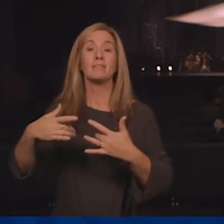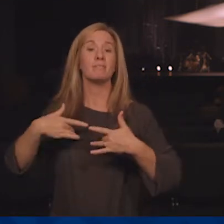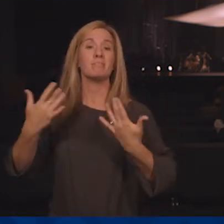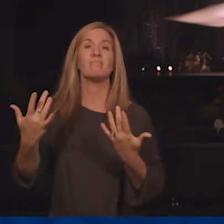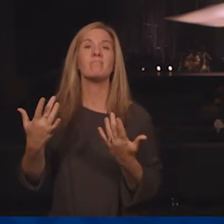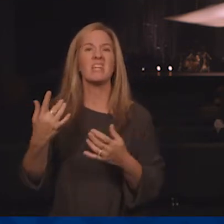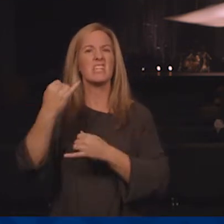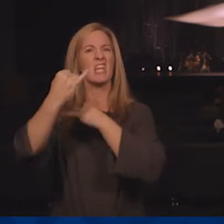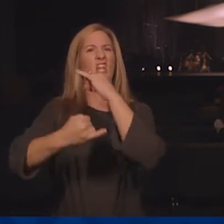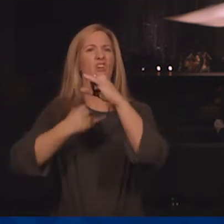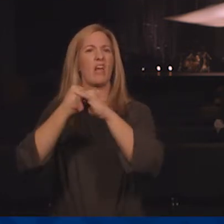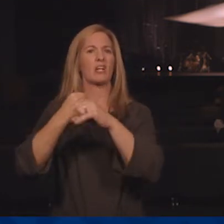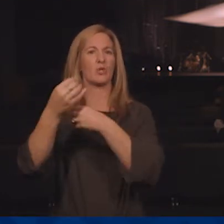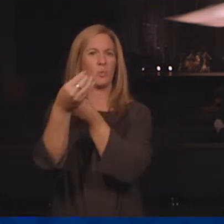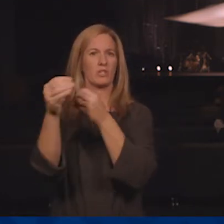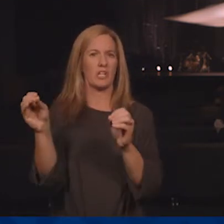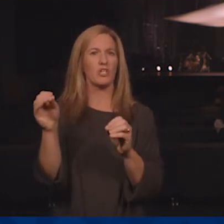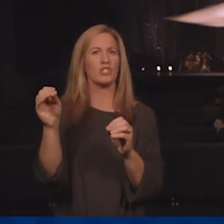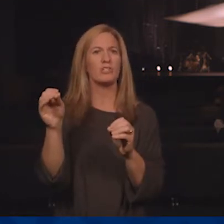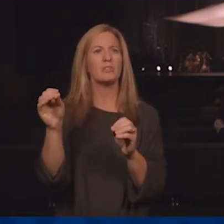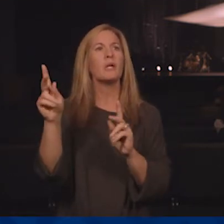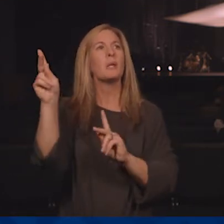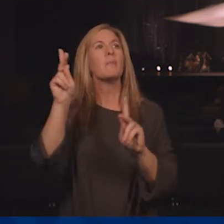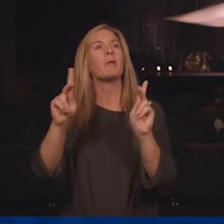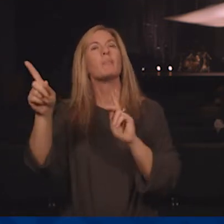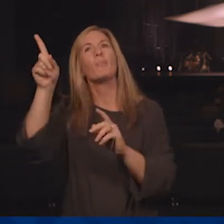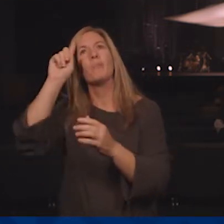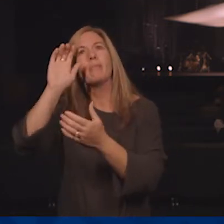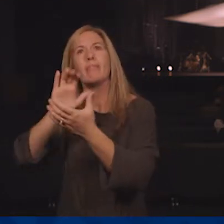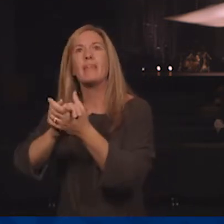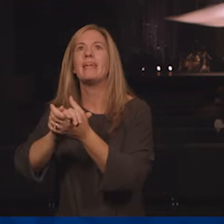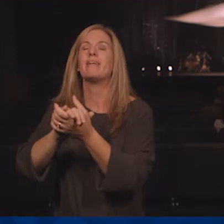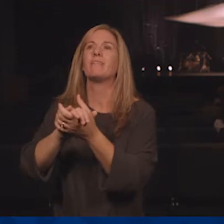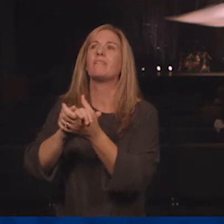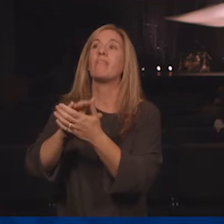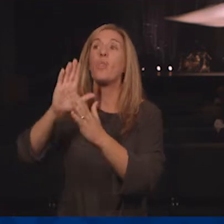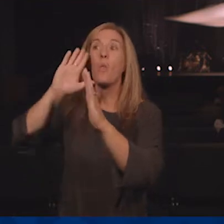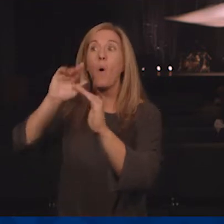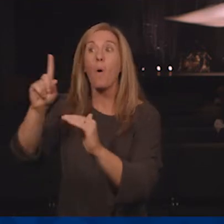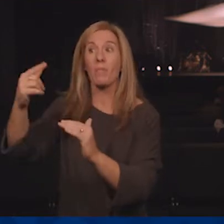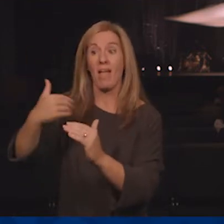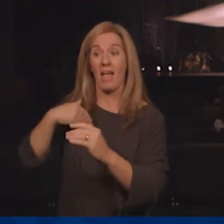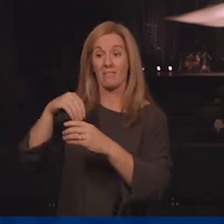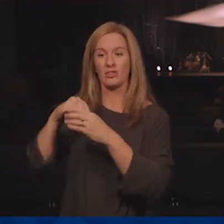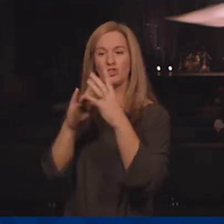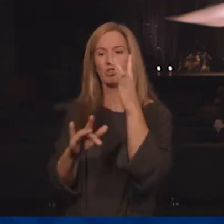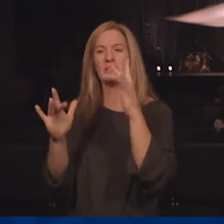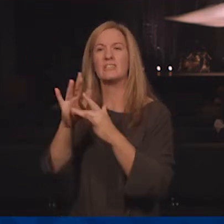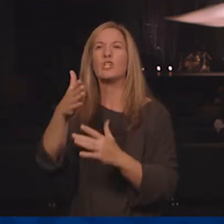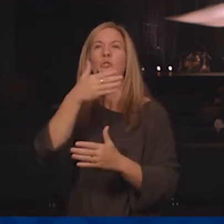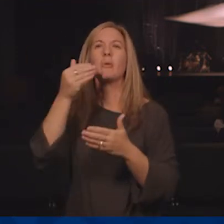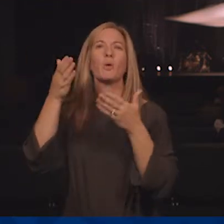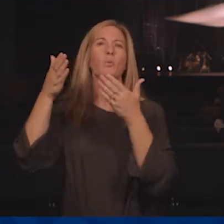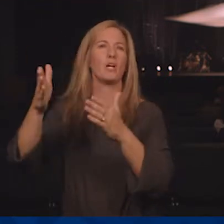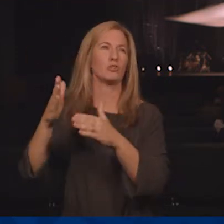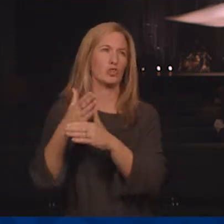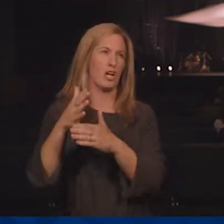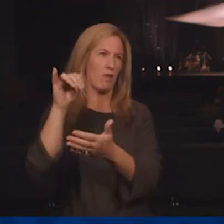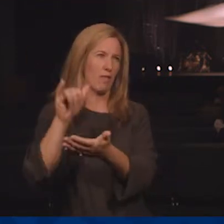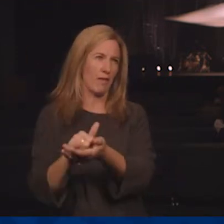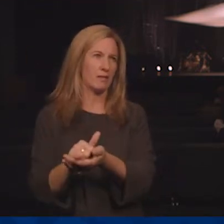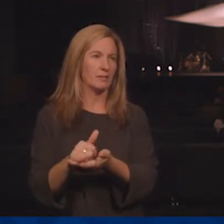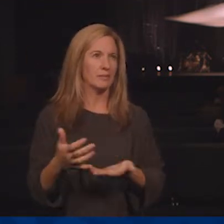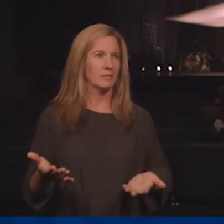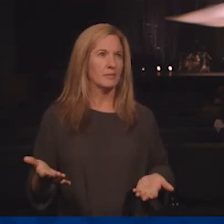international organization of people who believe there is a better way to share the hope that they have in Christ. Do you, anybody